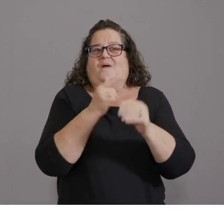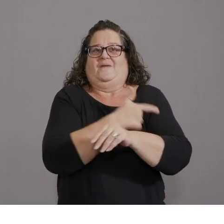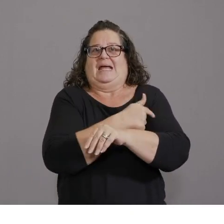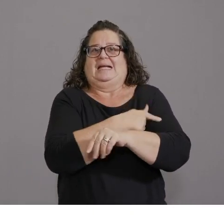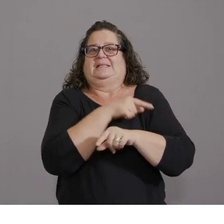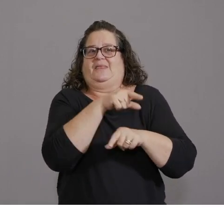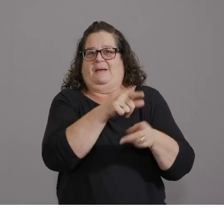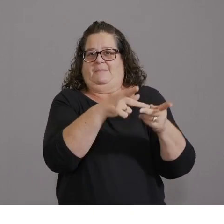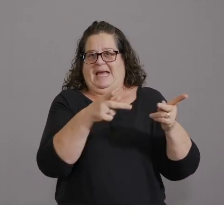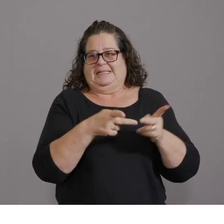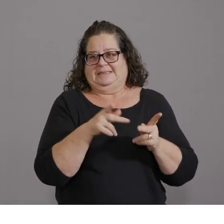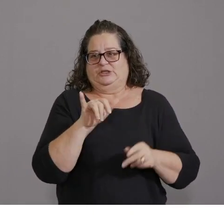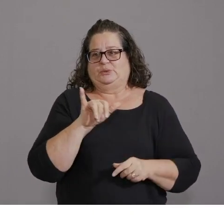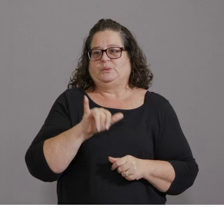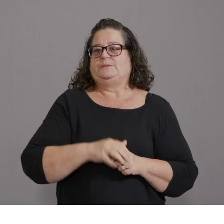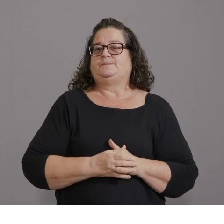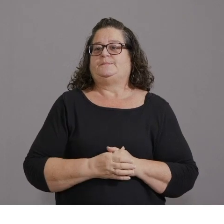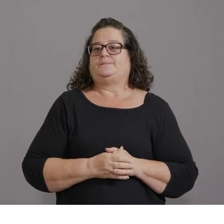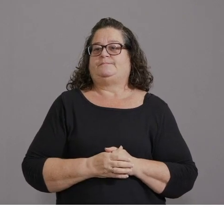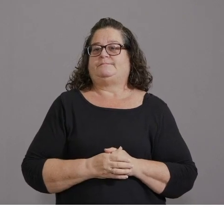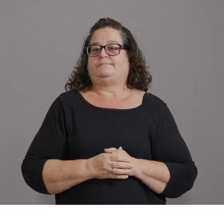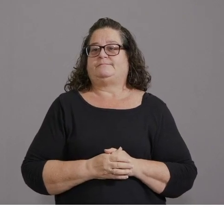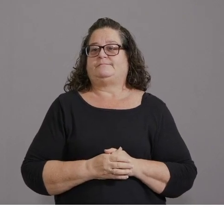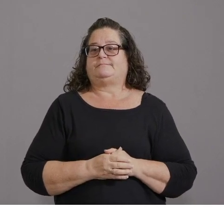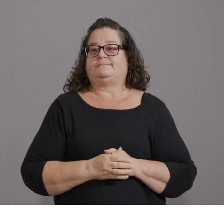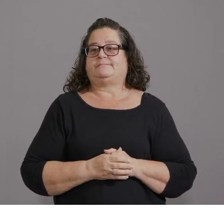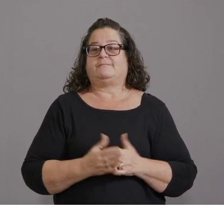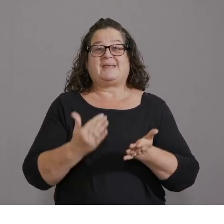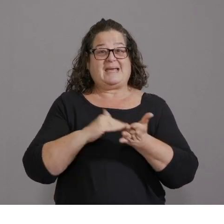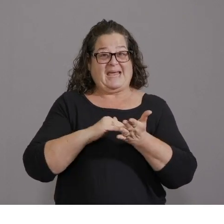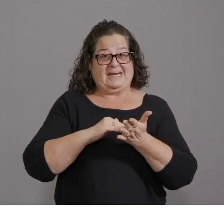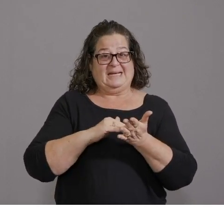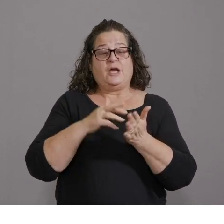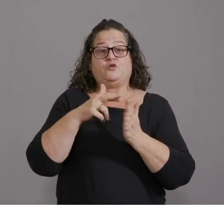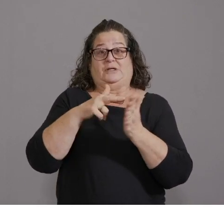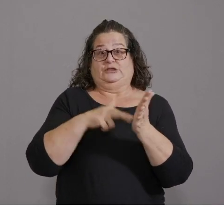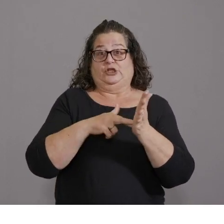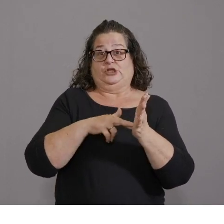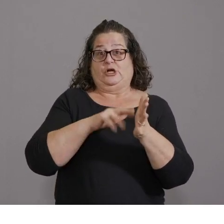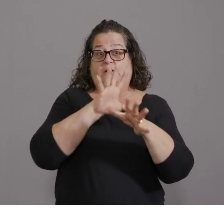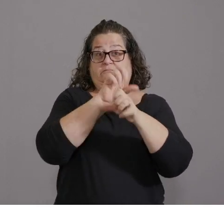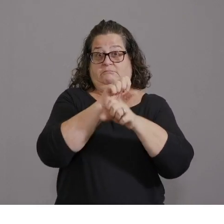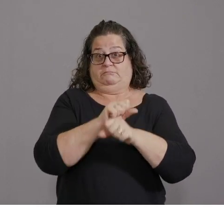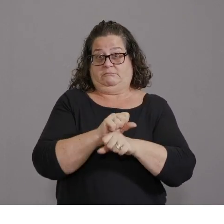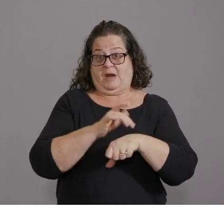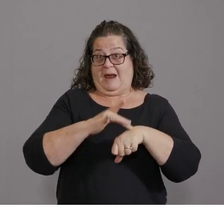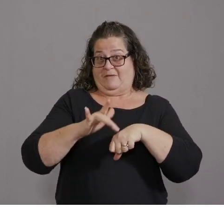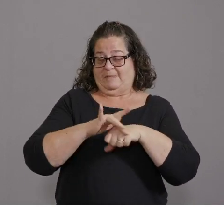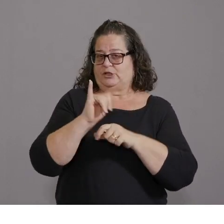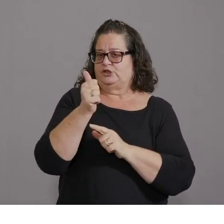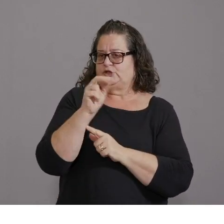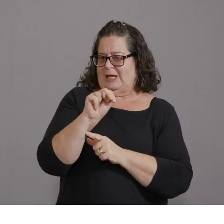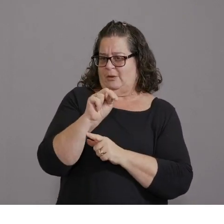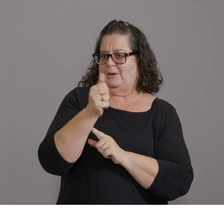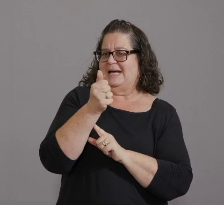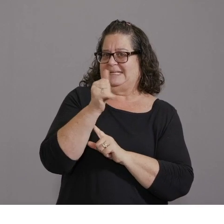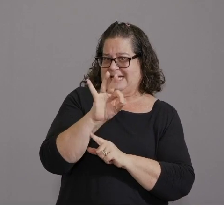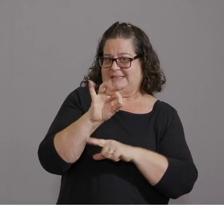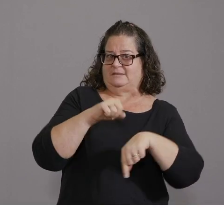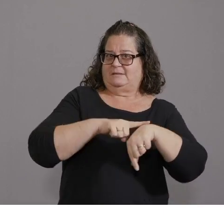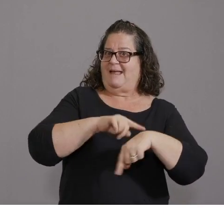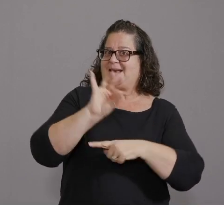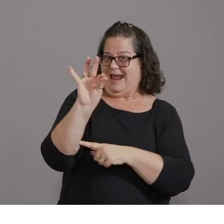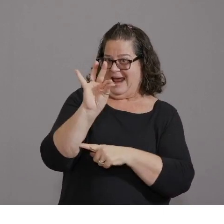administration. Again, registrations for appointments are going to open up Tuesday, January 19th at 9 a.m. for this